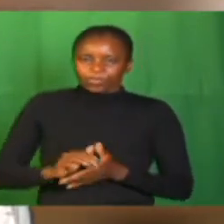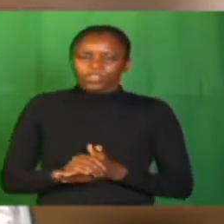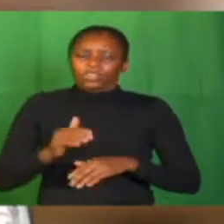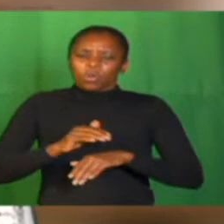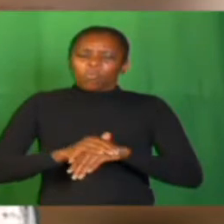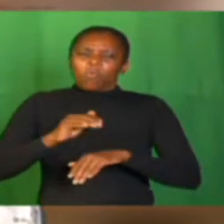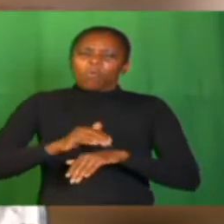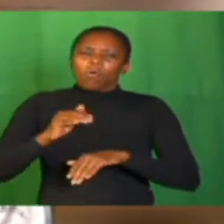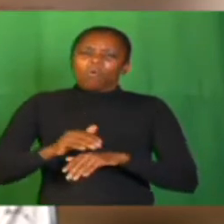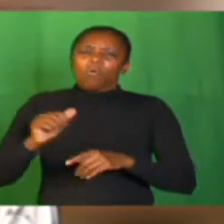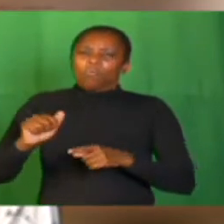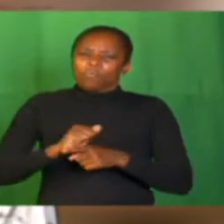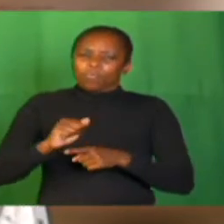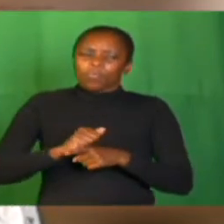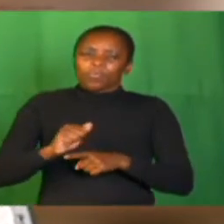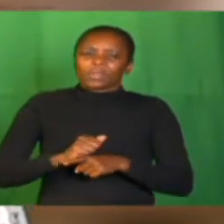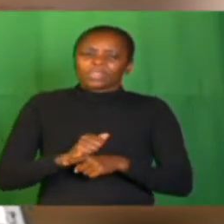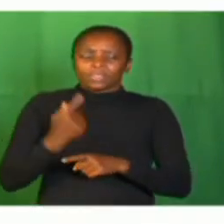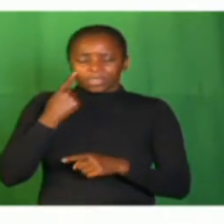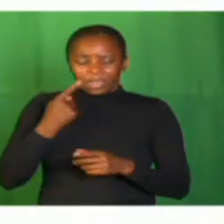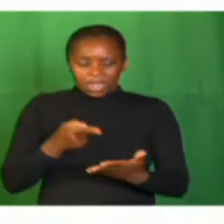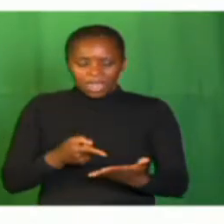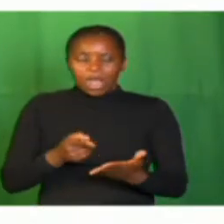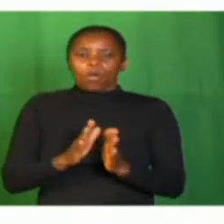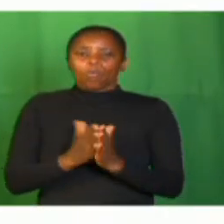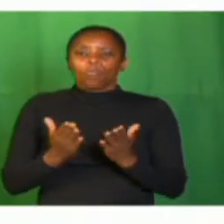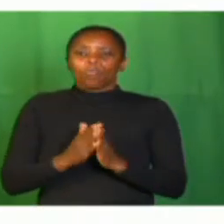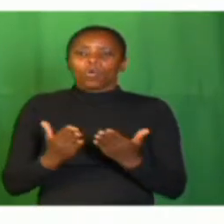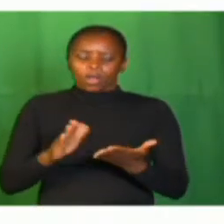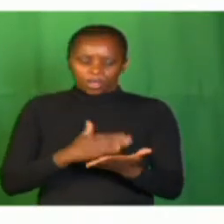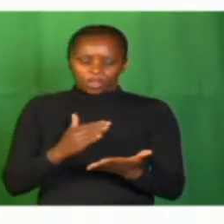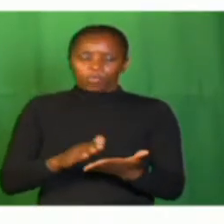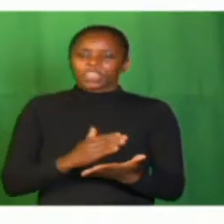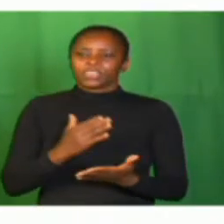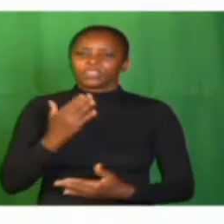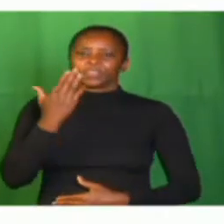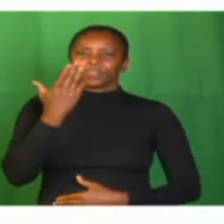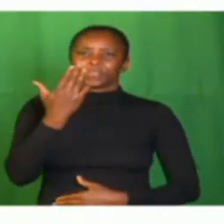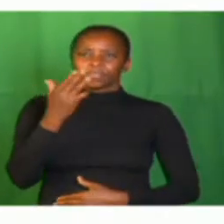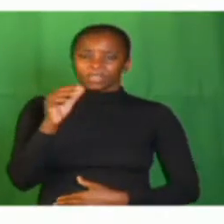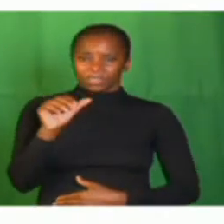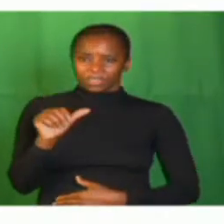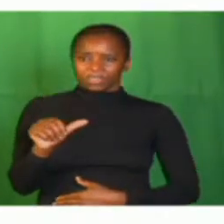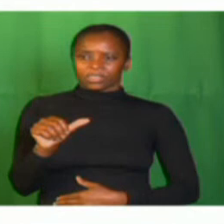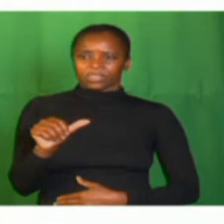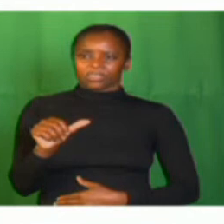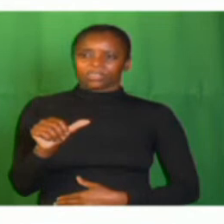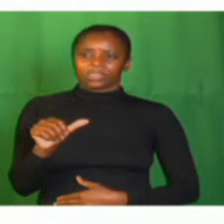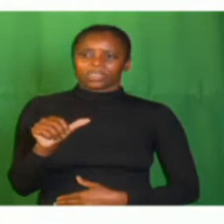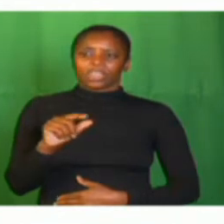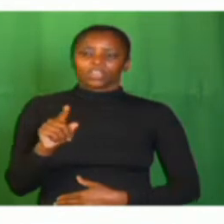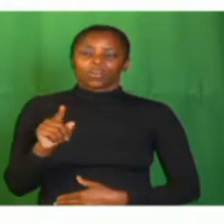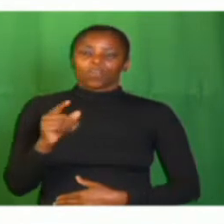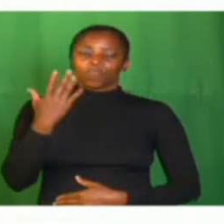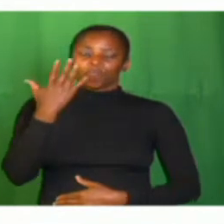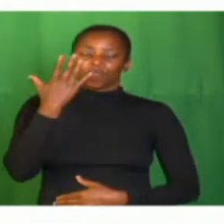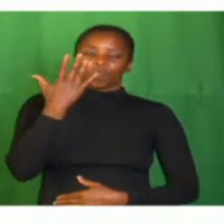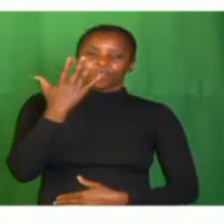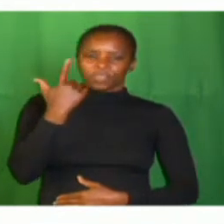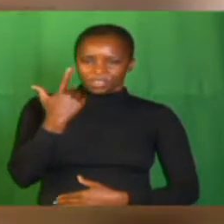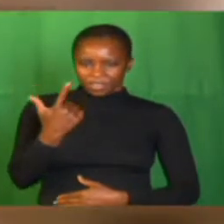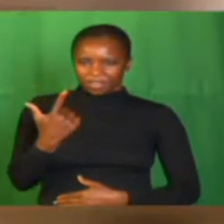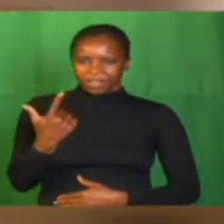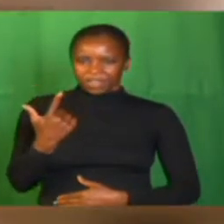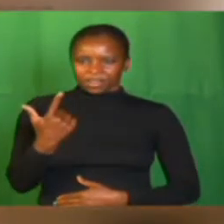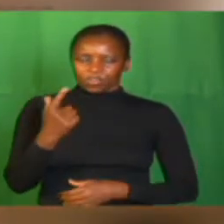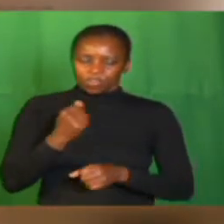practice, please refer to your books on page 56 up to page 57. And that